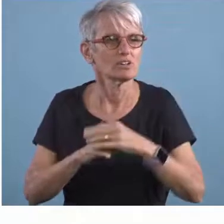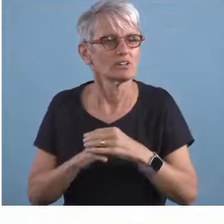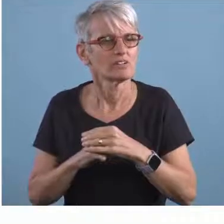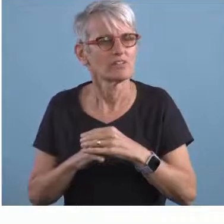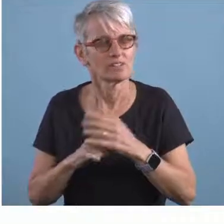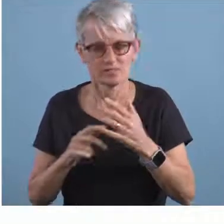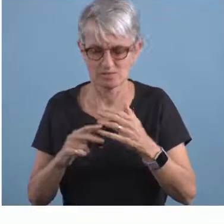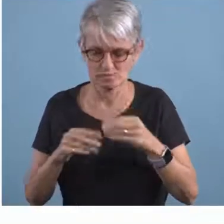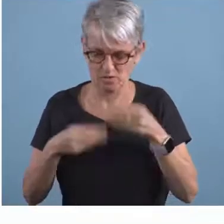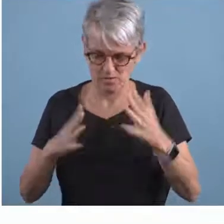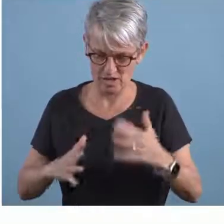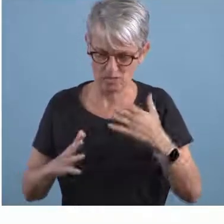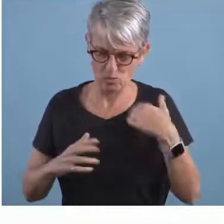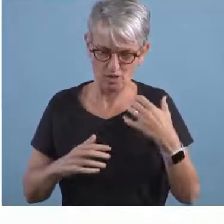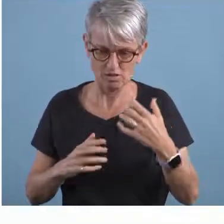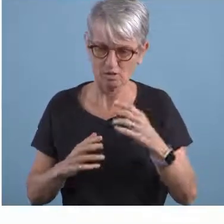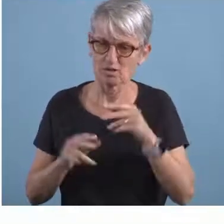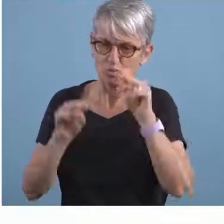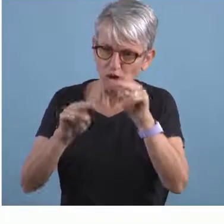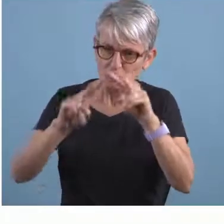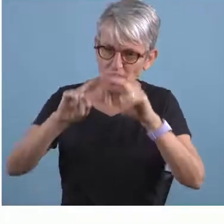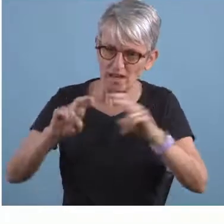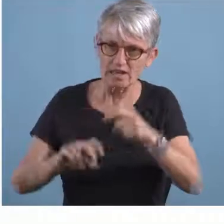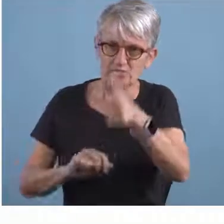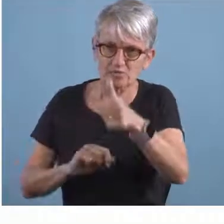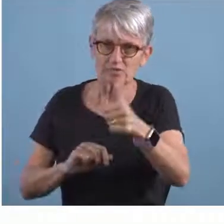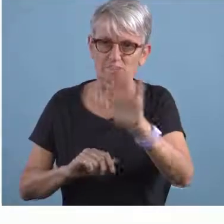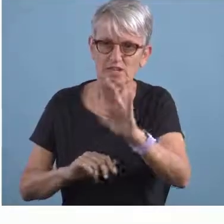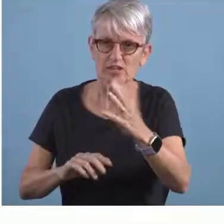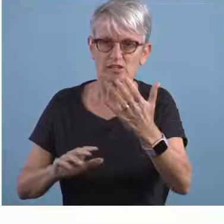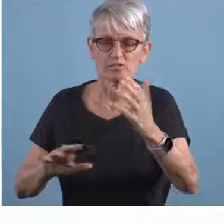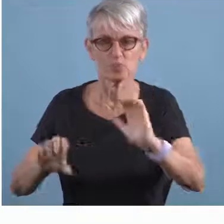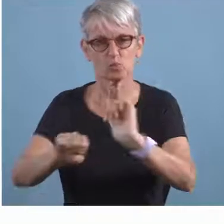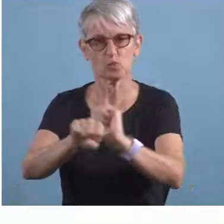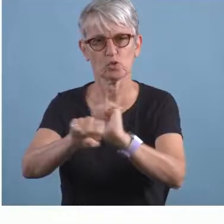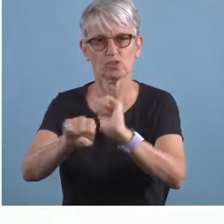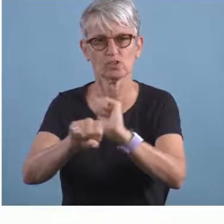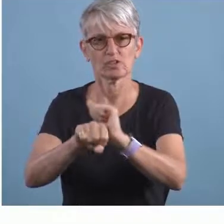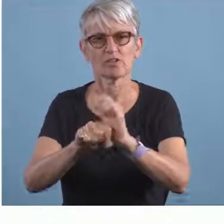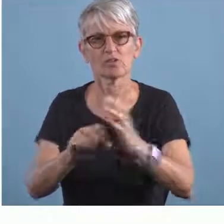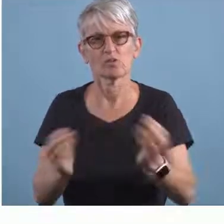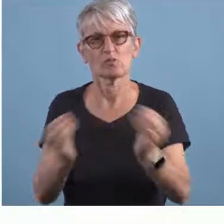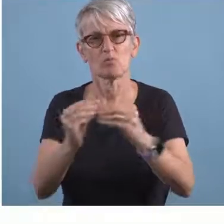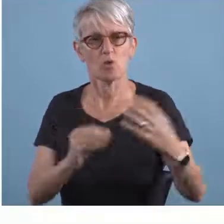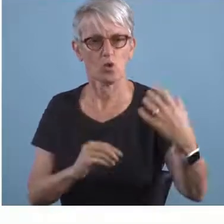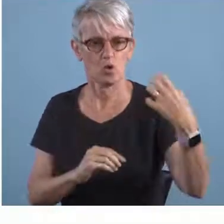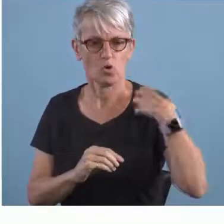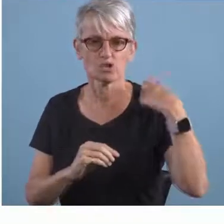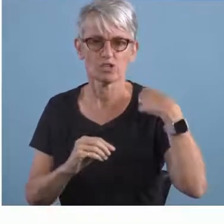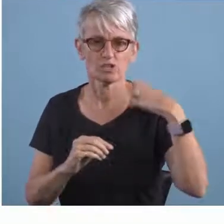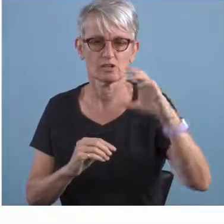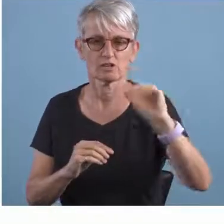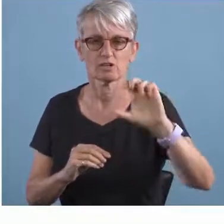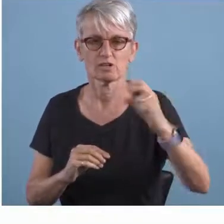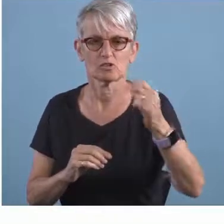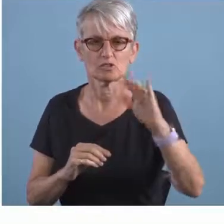Providers tend to do more coaching when they're working through telepractice. And Sarah